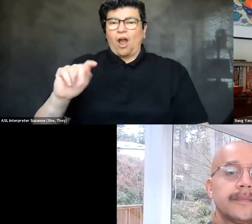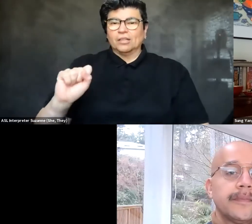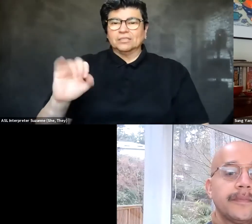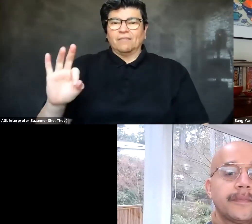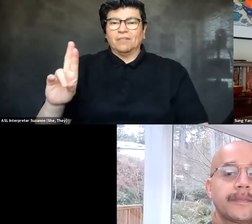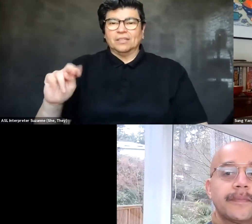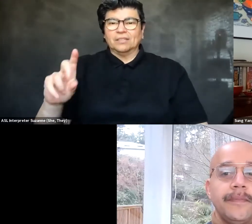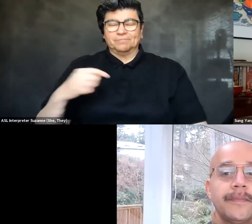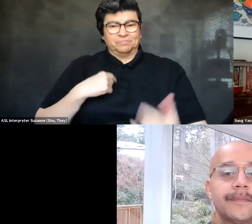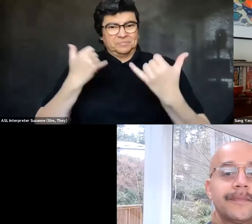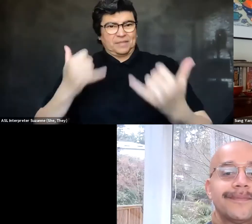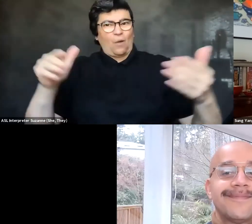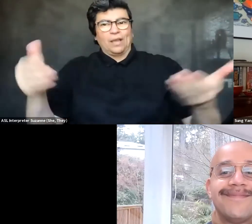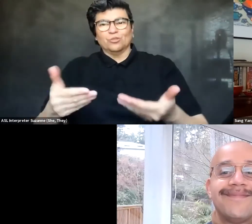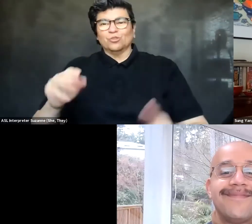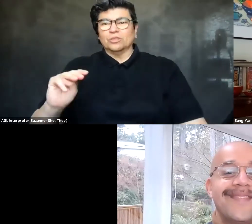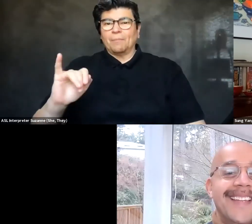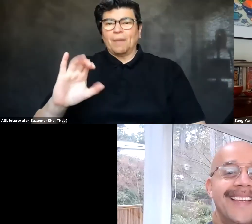introduce Michael Greer.